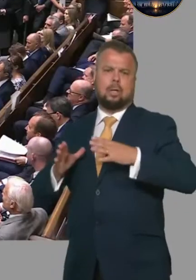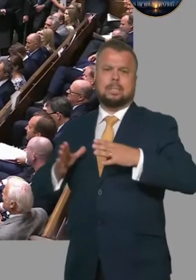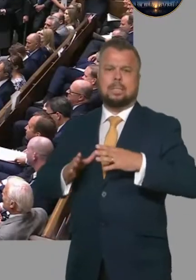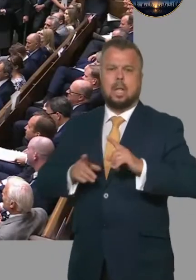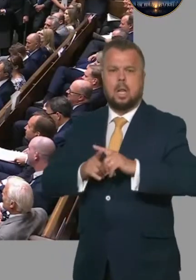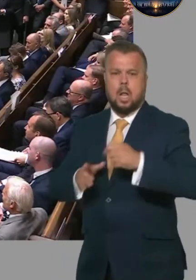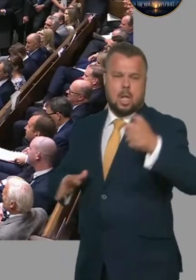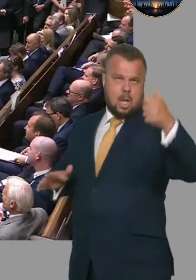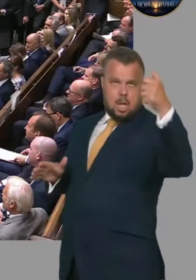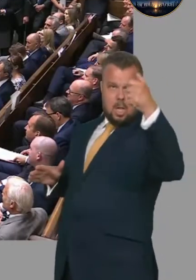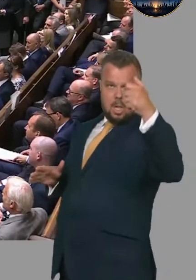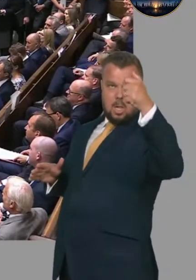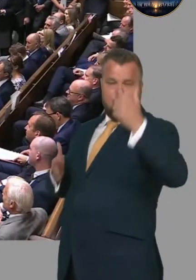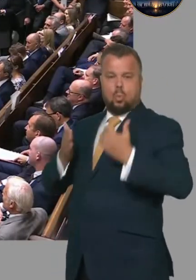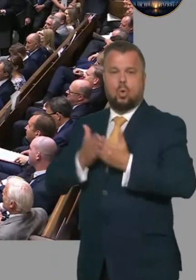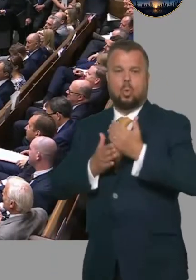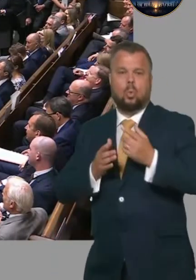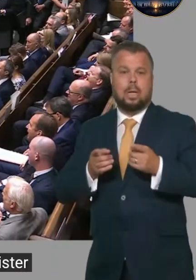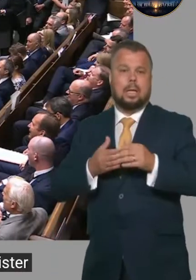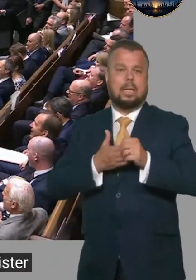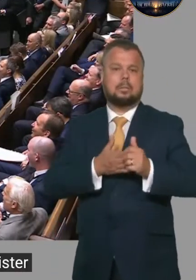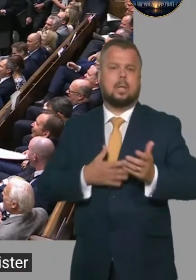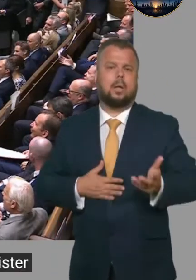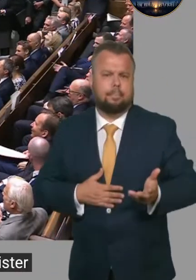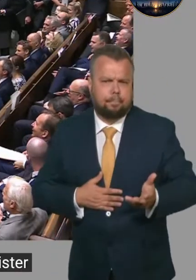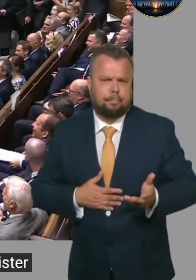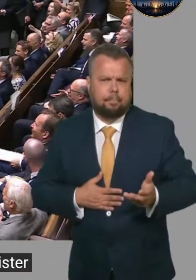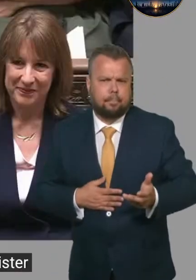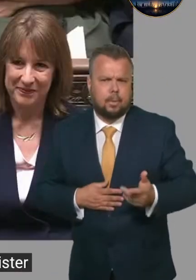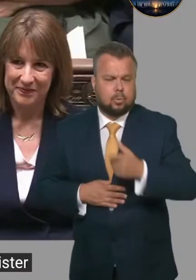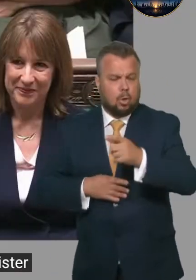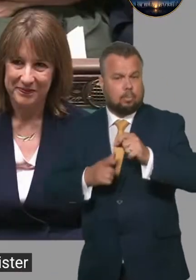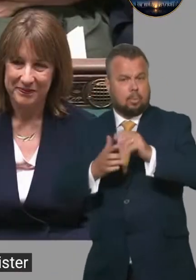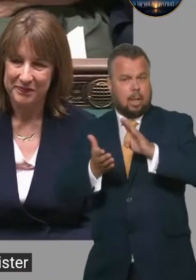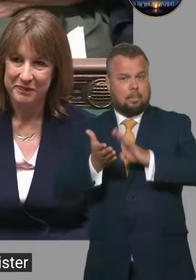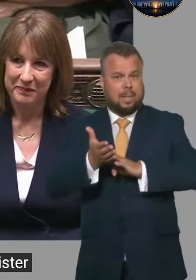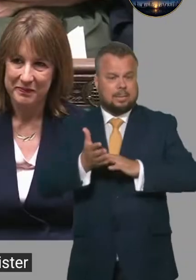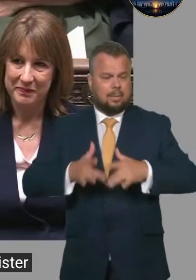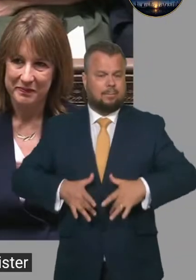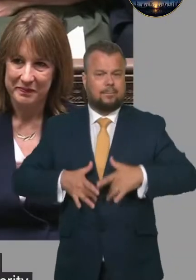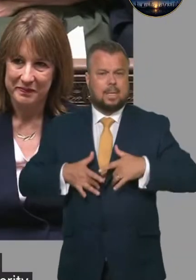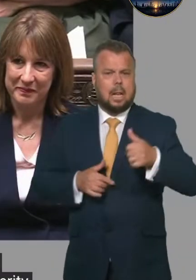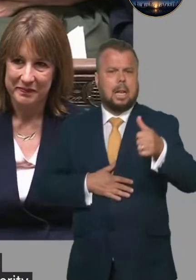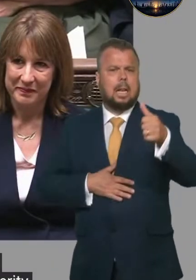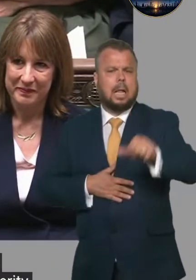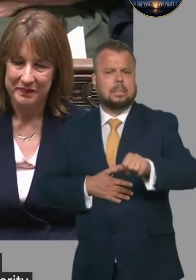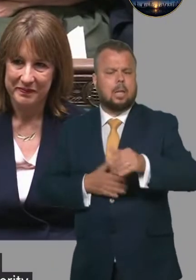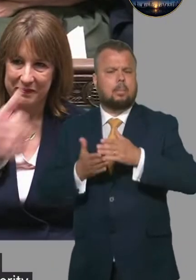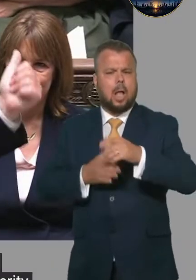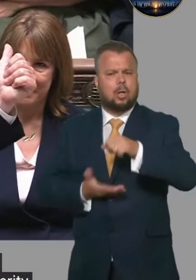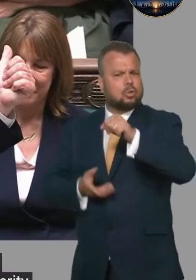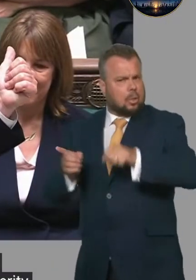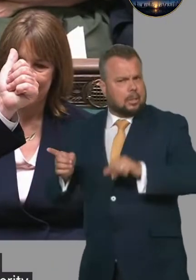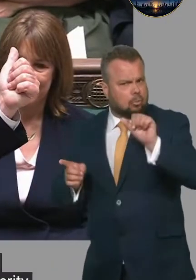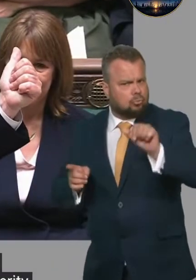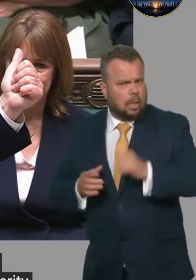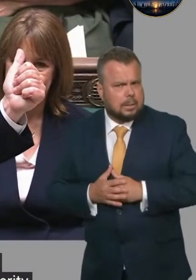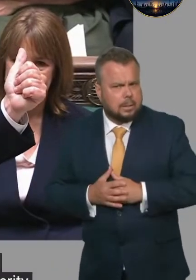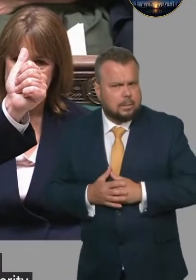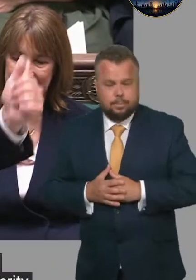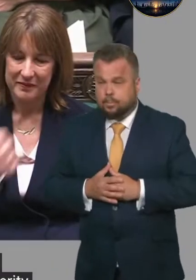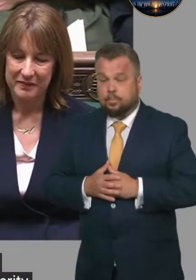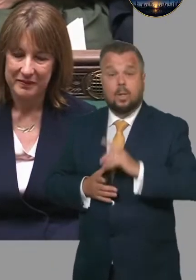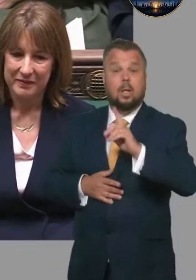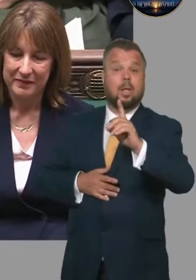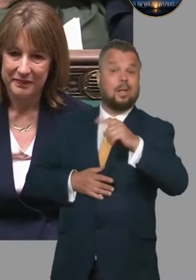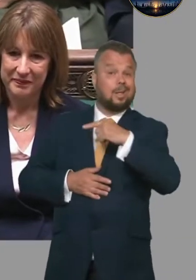This is the Chancellor who ended austerity inflicted on our country for 14 long years. This is the Chancellor who got the